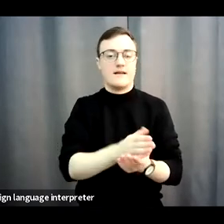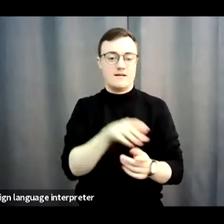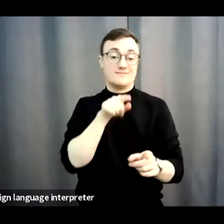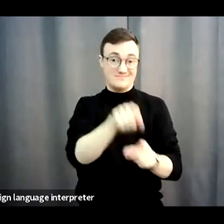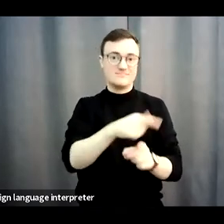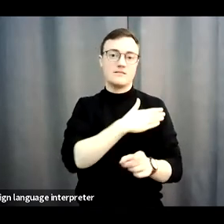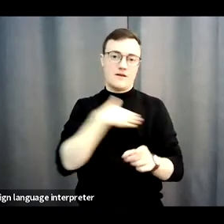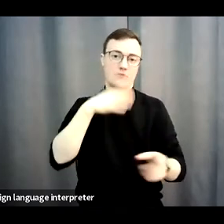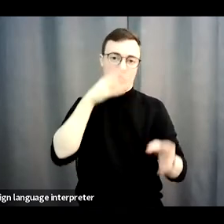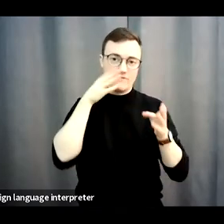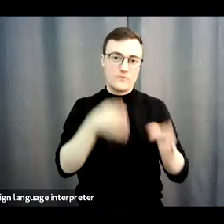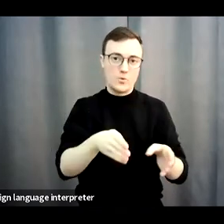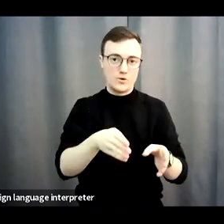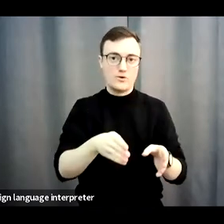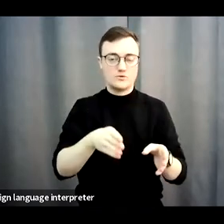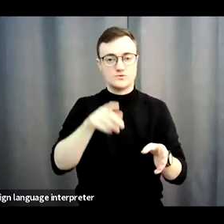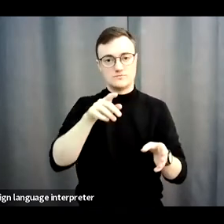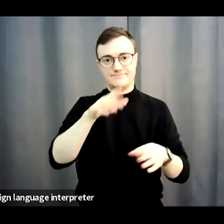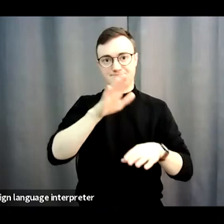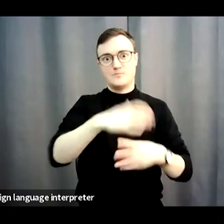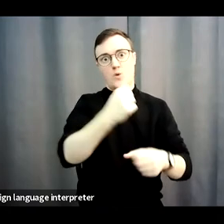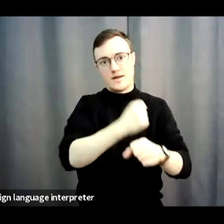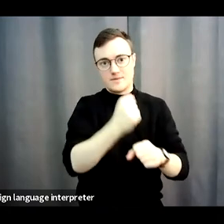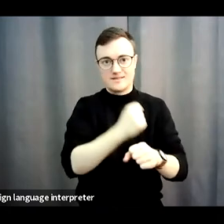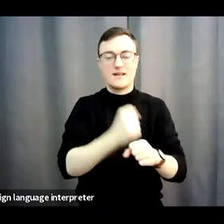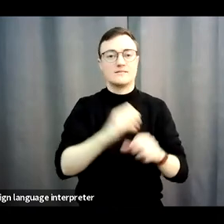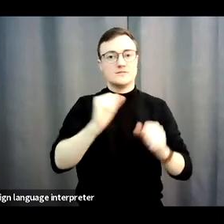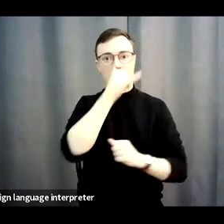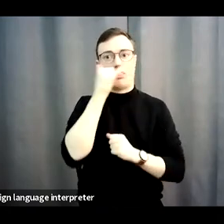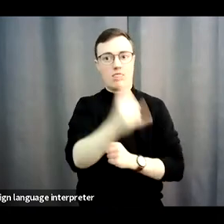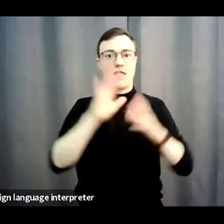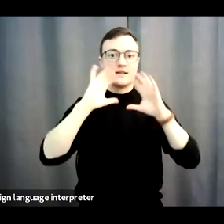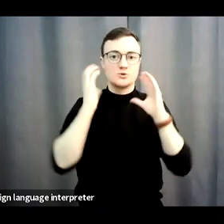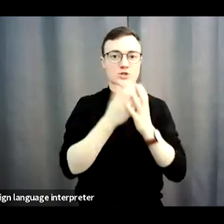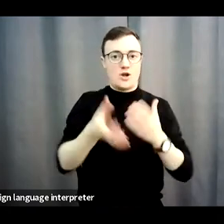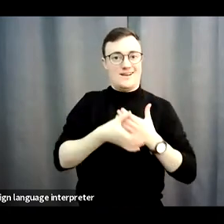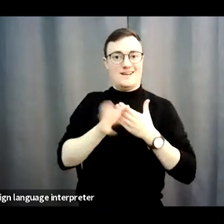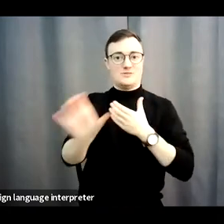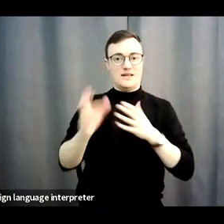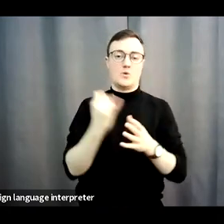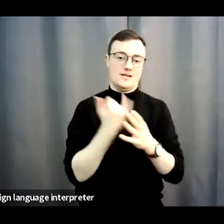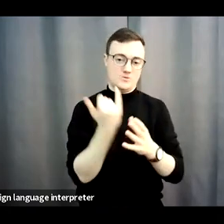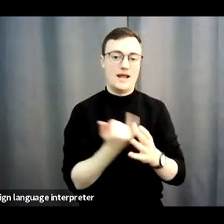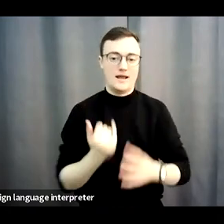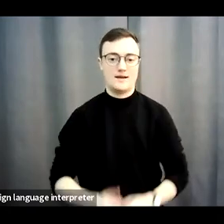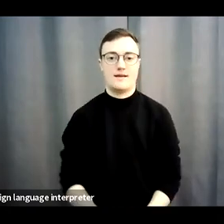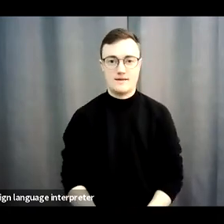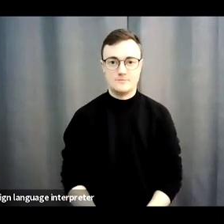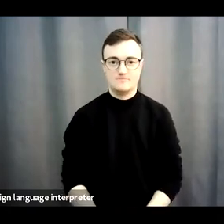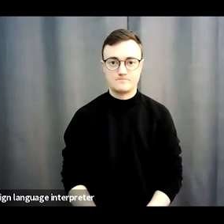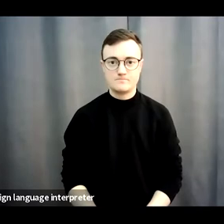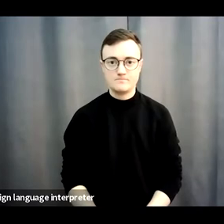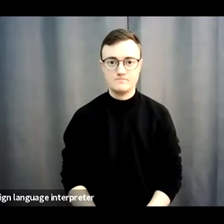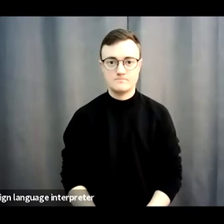of prevention and social exclusion and enhancing inclusion and involvement. In the